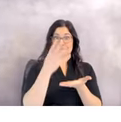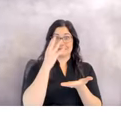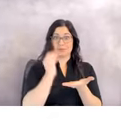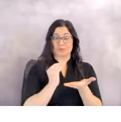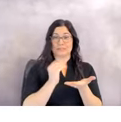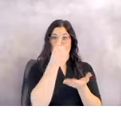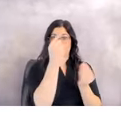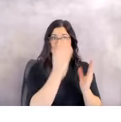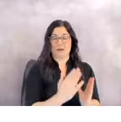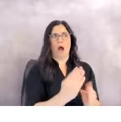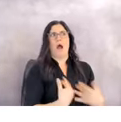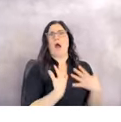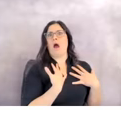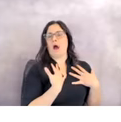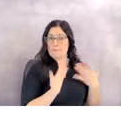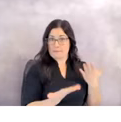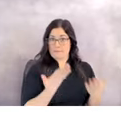a teacher that is inspiring you.